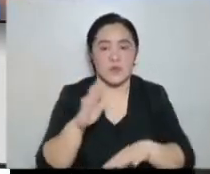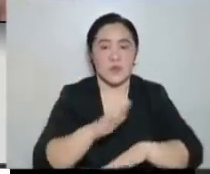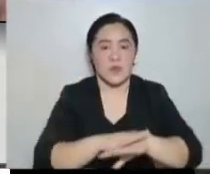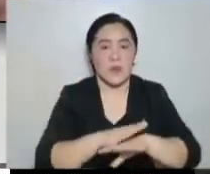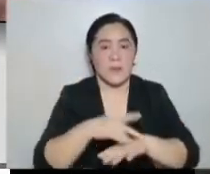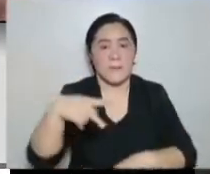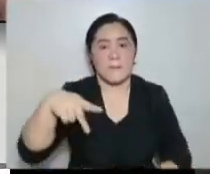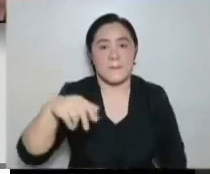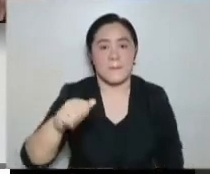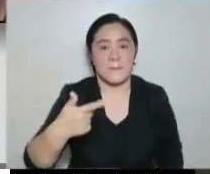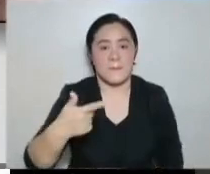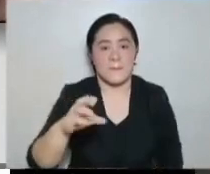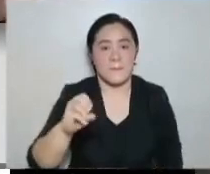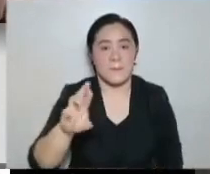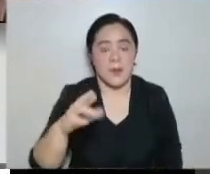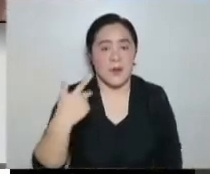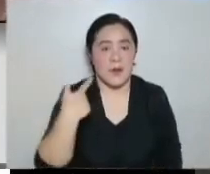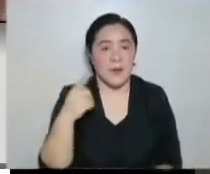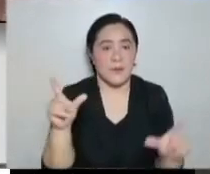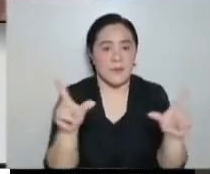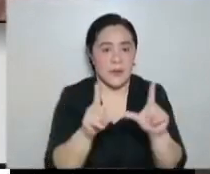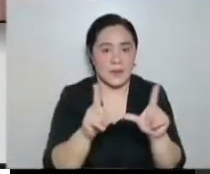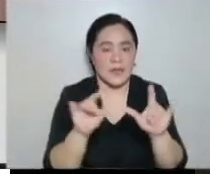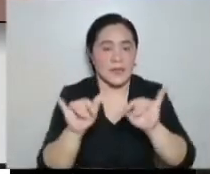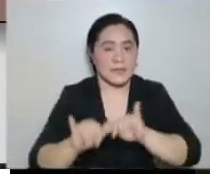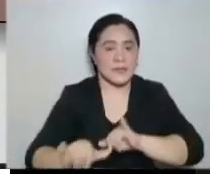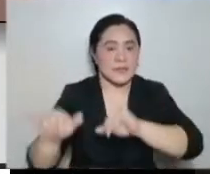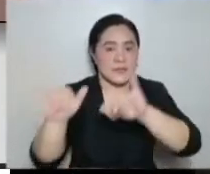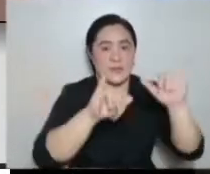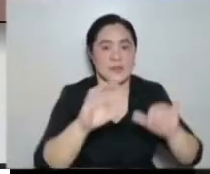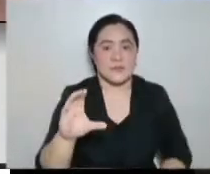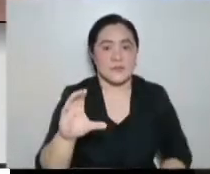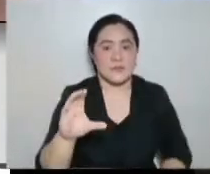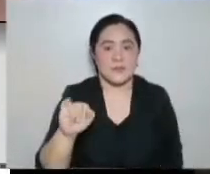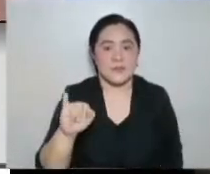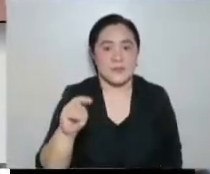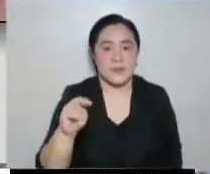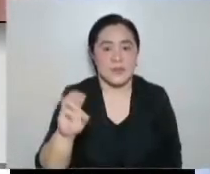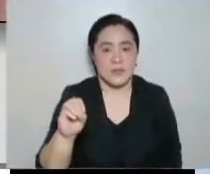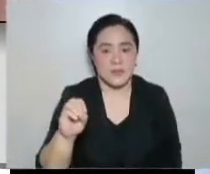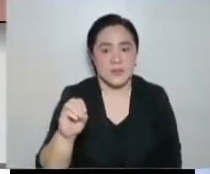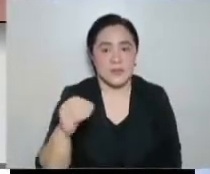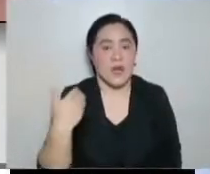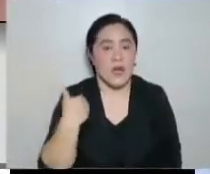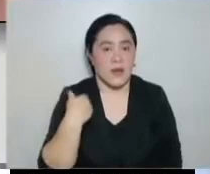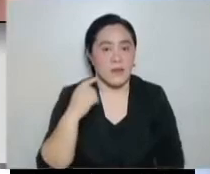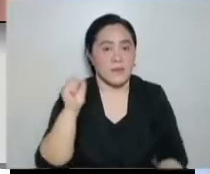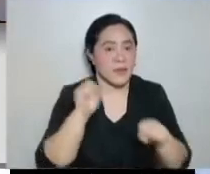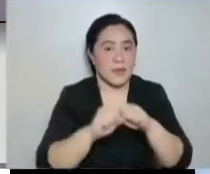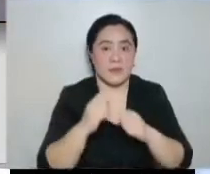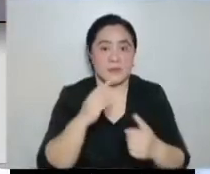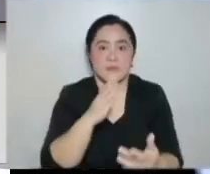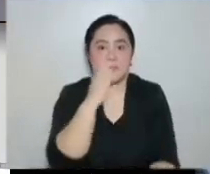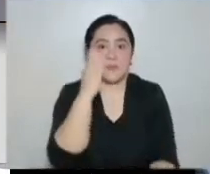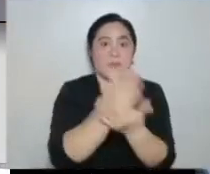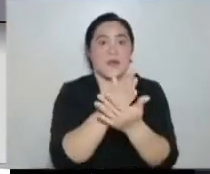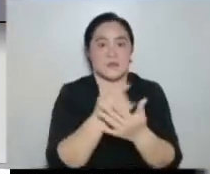So, just like any other casino who has a license, hindi mo basta-basta papapigil mo dahil gusto mo lang.